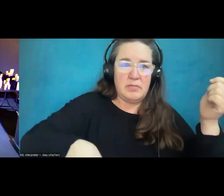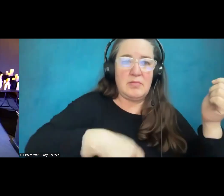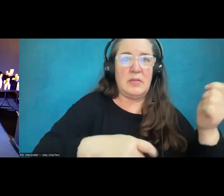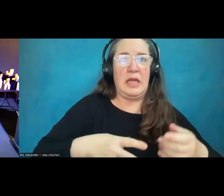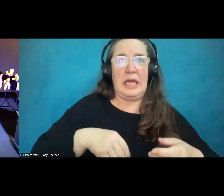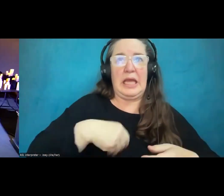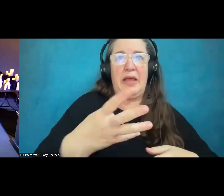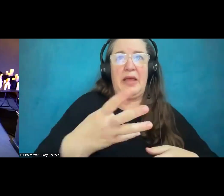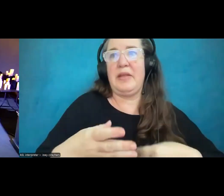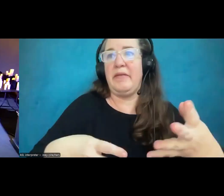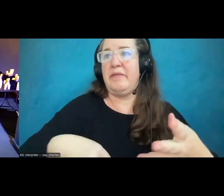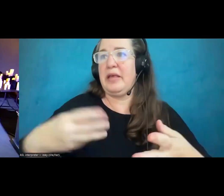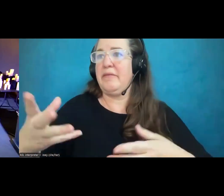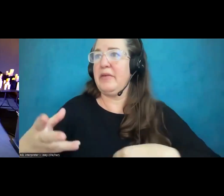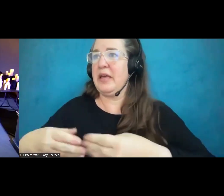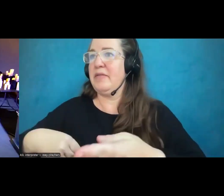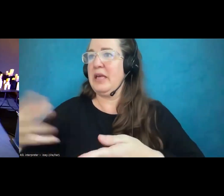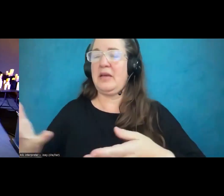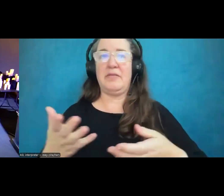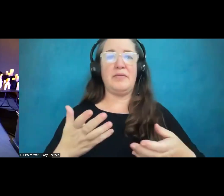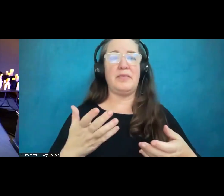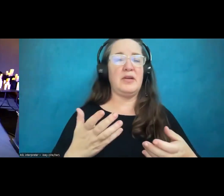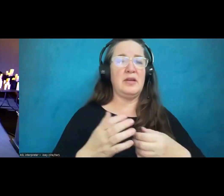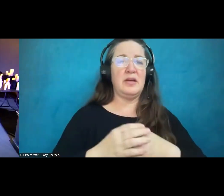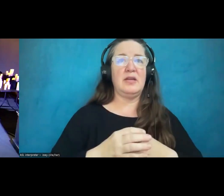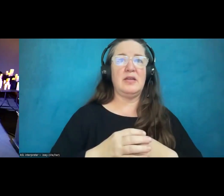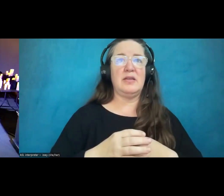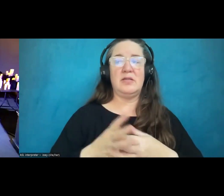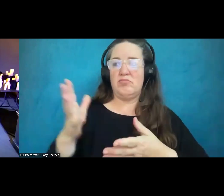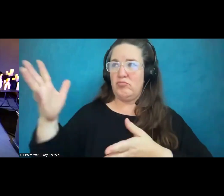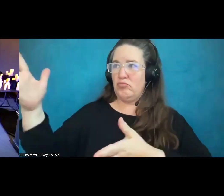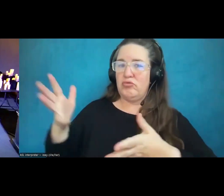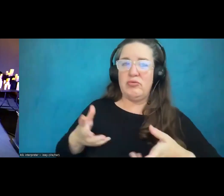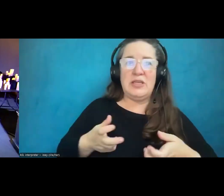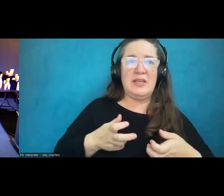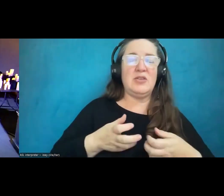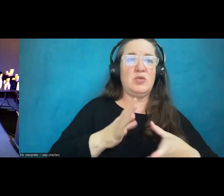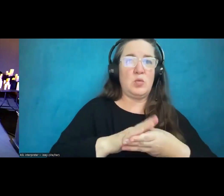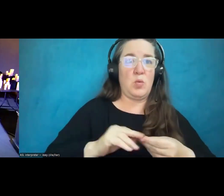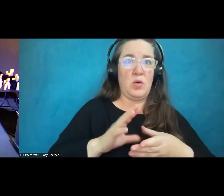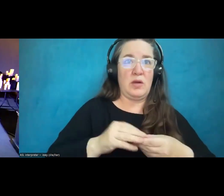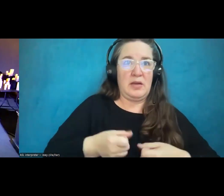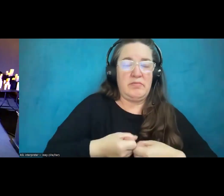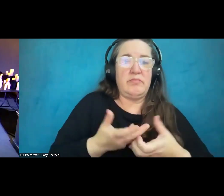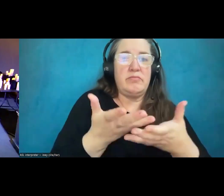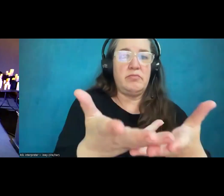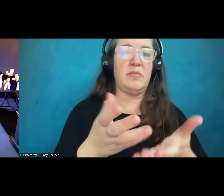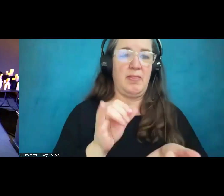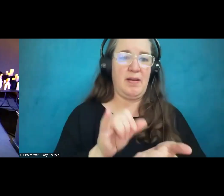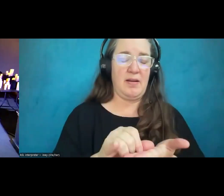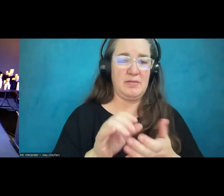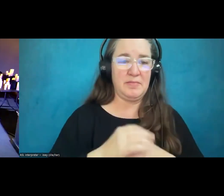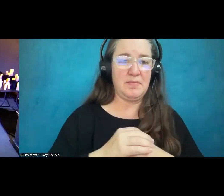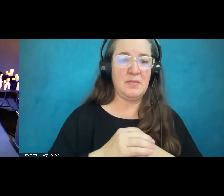of service, of taking a story with music and sharing that I